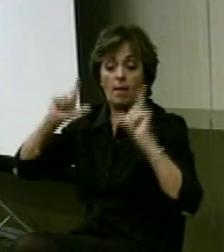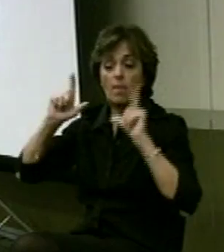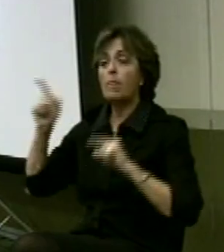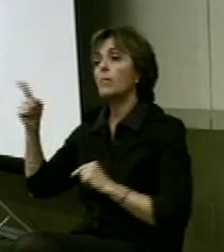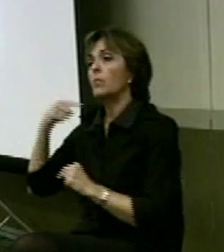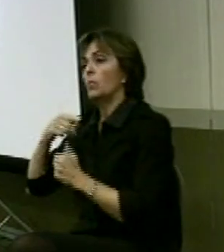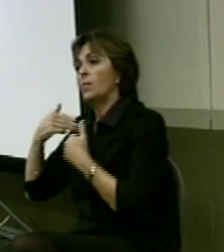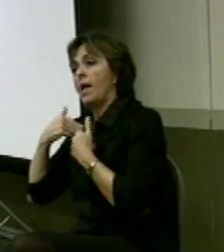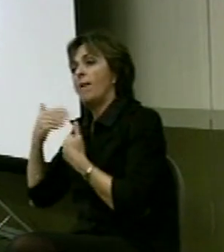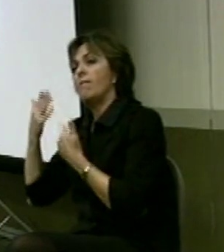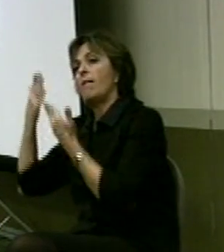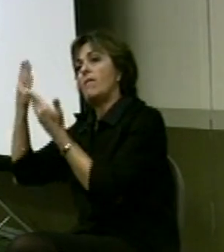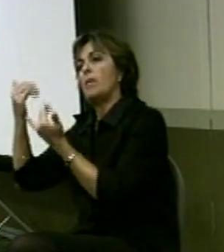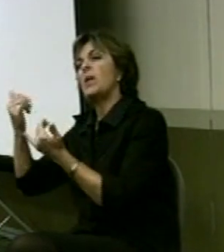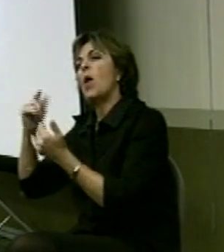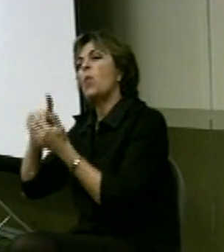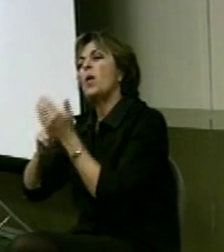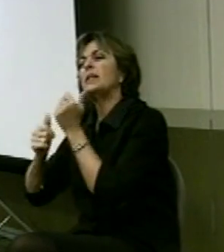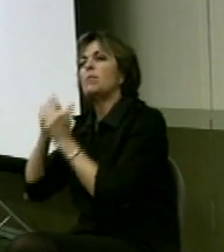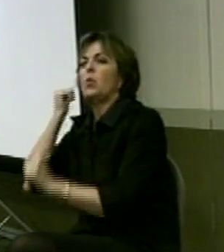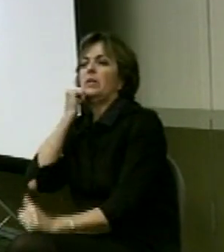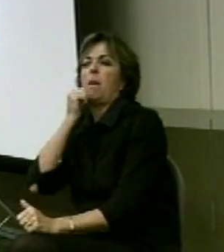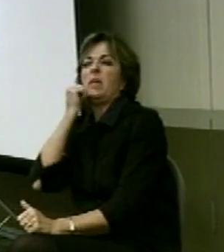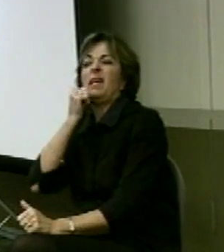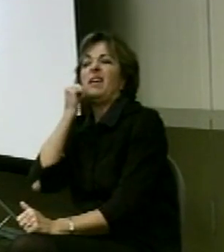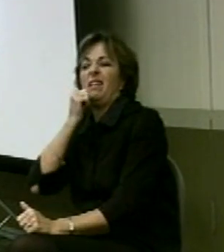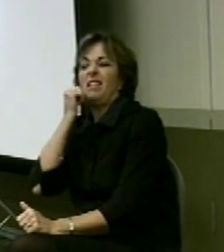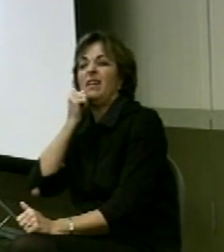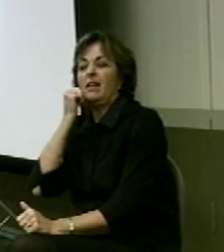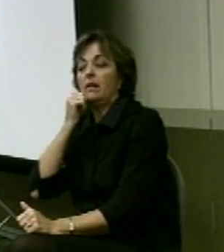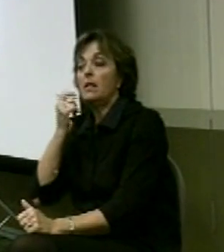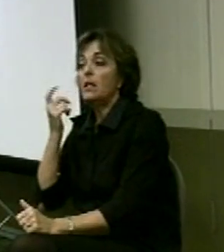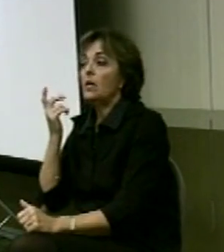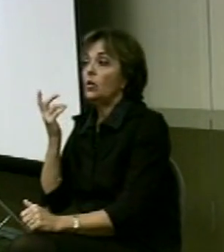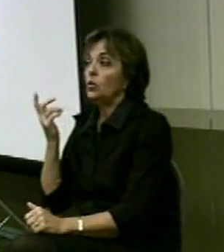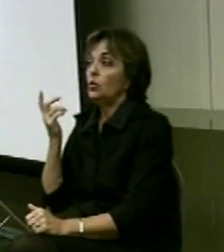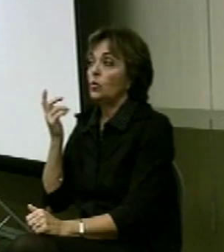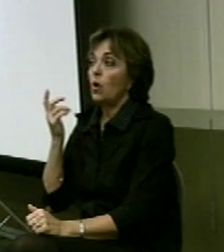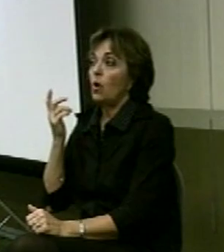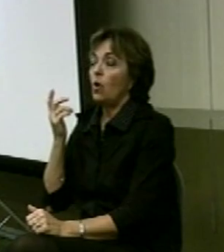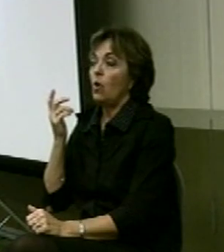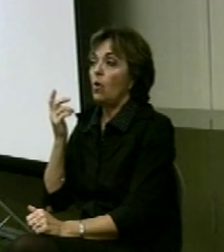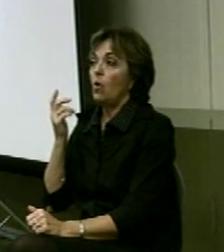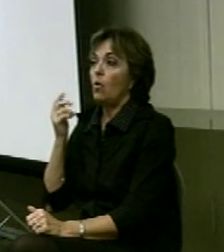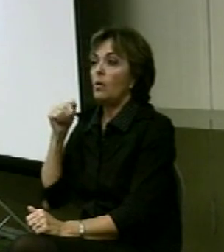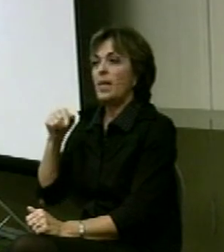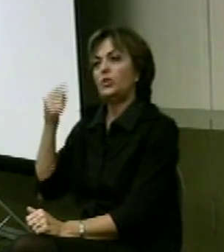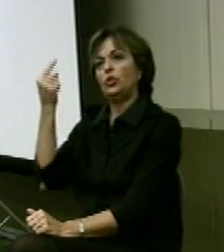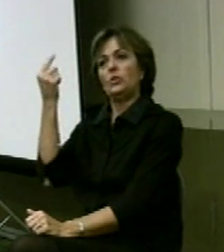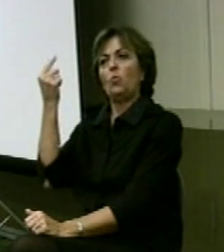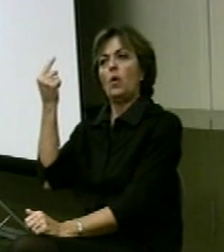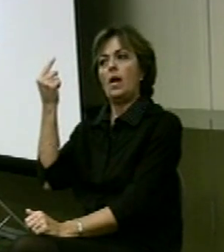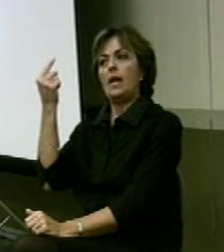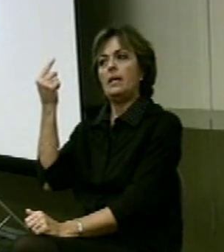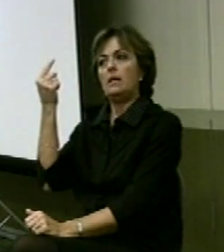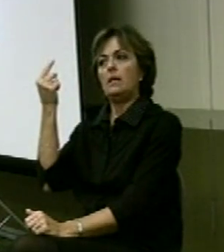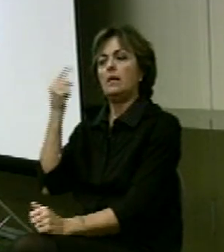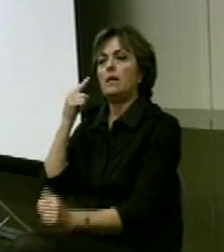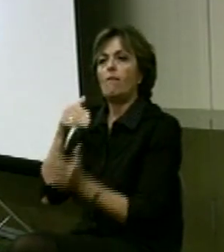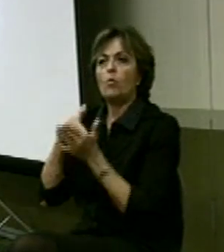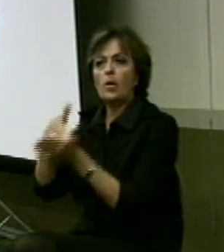we have available right now sort of the most common situations that you'll see. So this is just